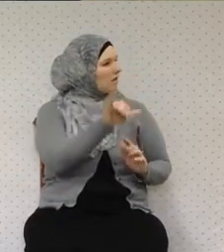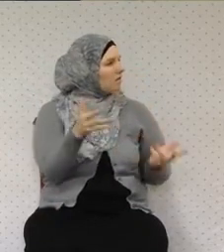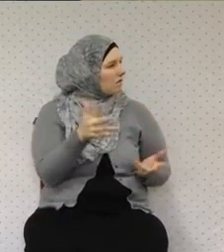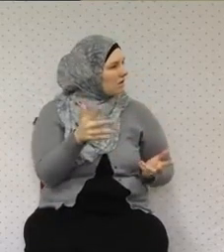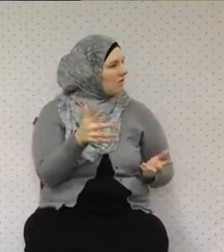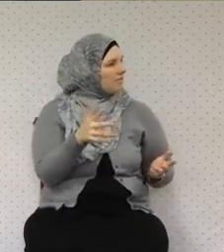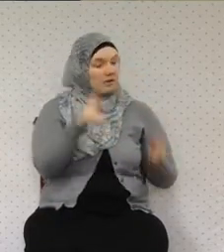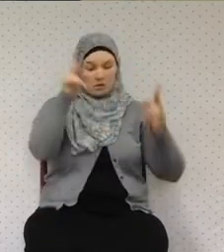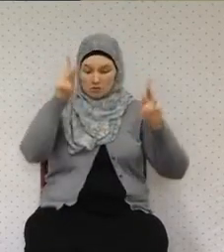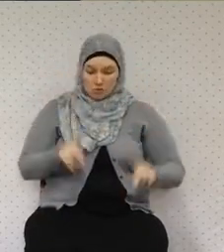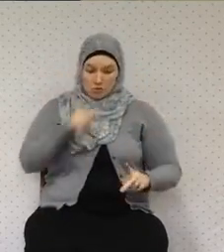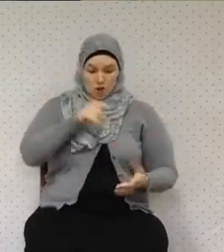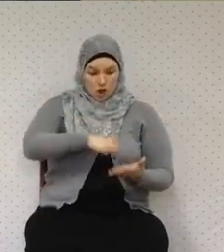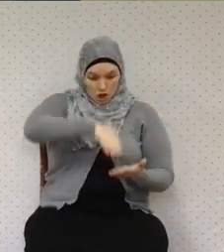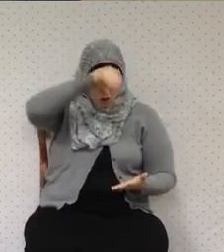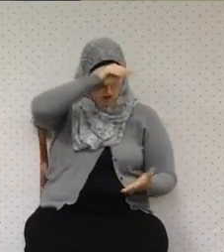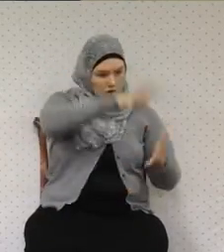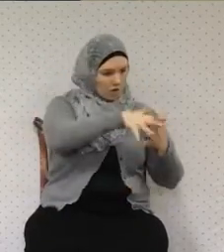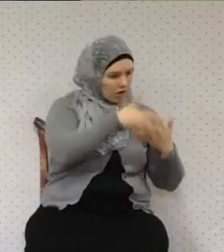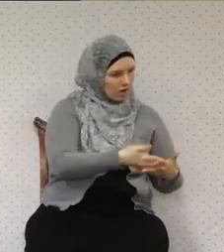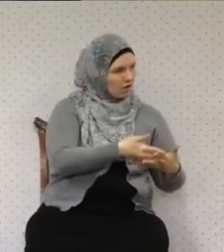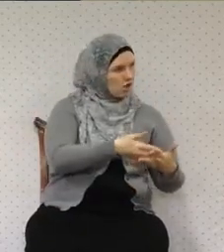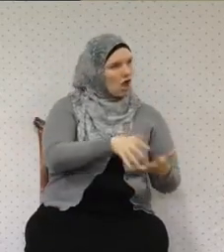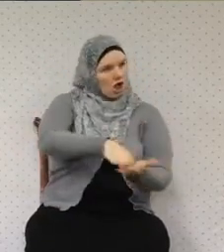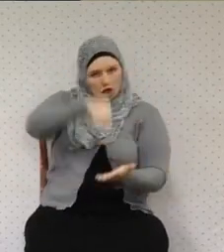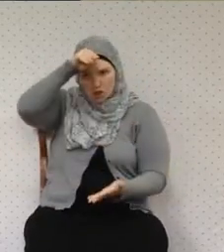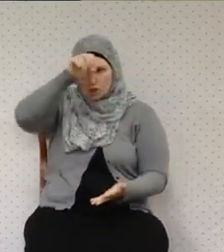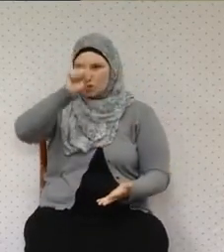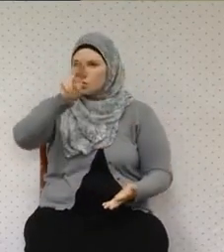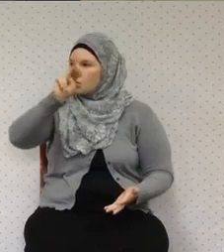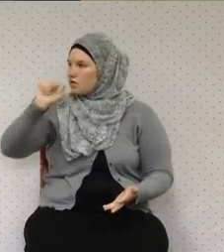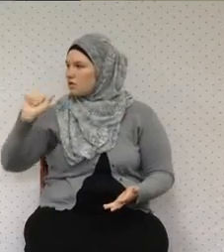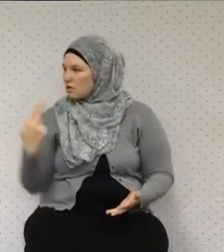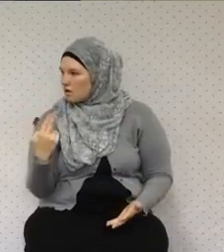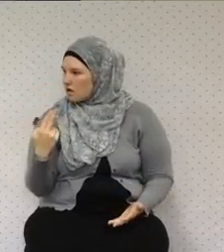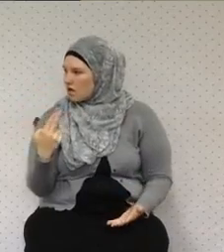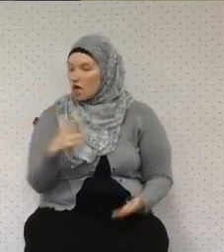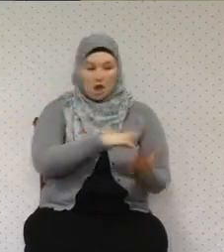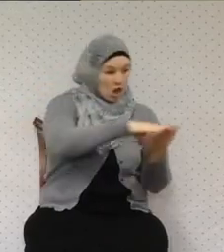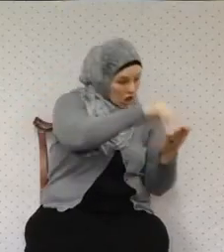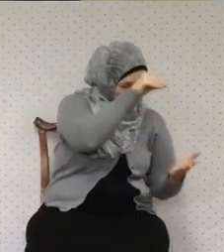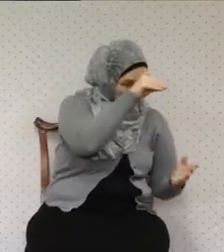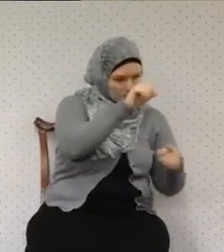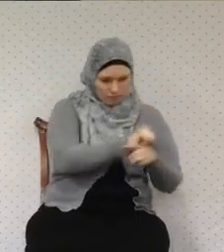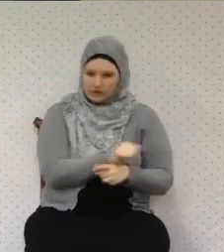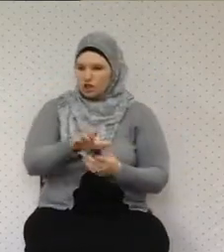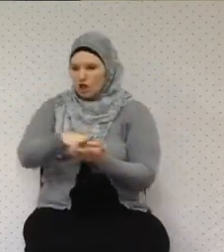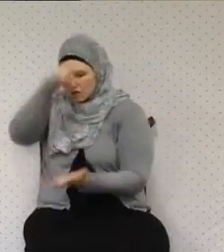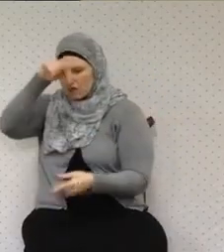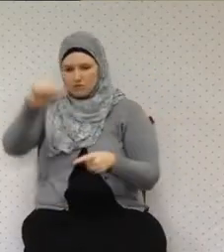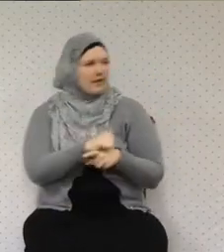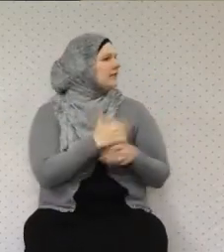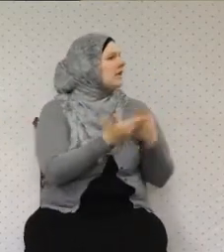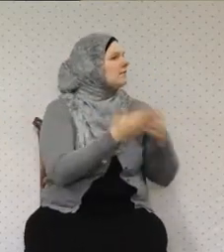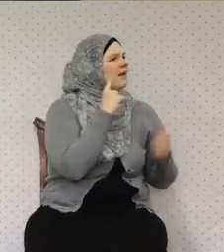the Quran, learns the Sunnah, and whatever he or she learns, they practice, no matter how little it is.